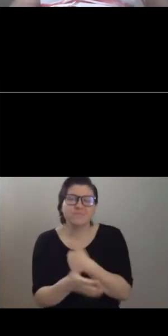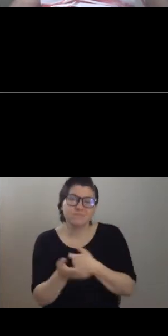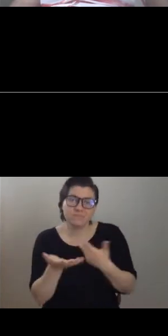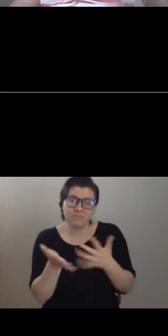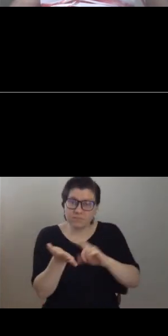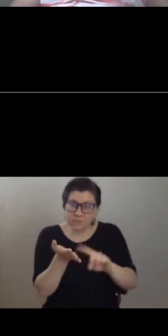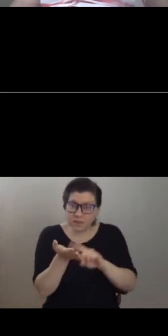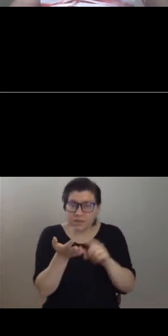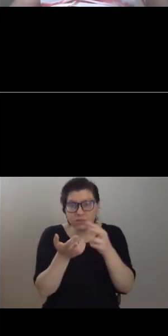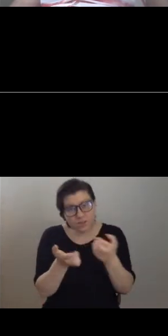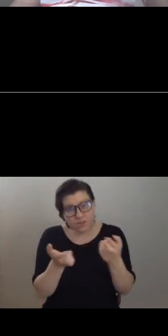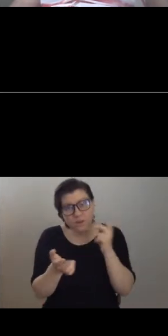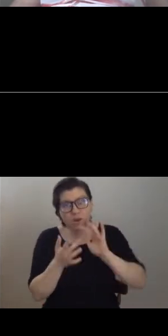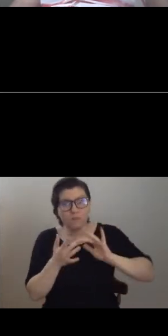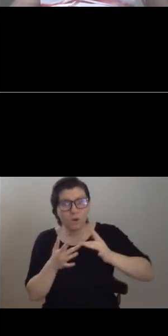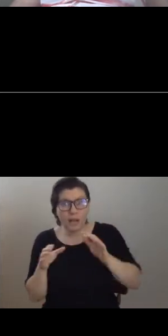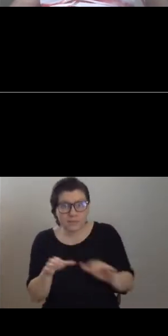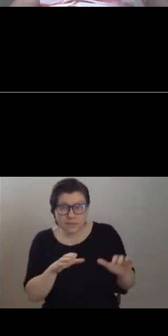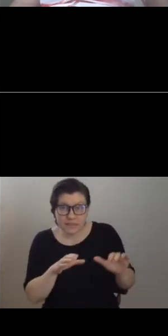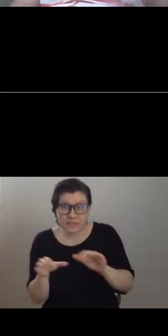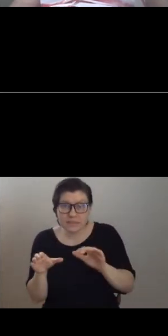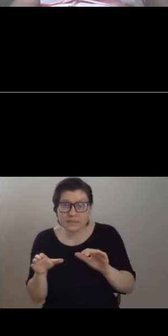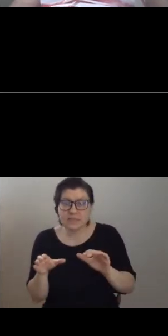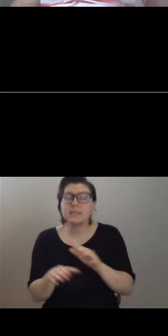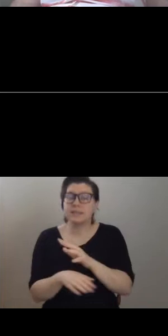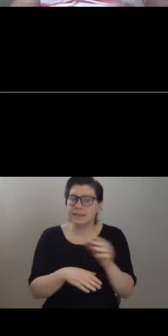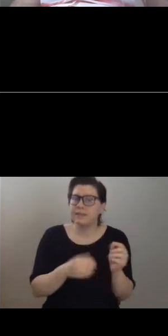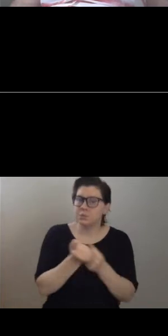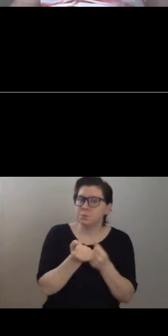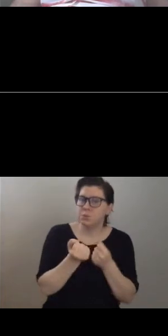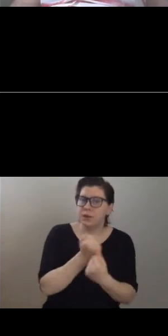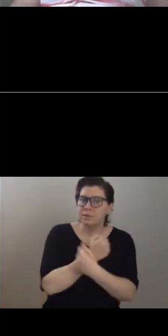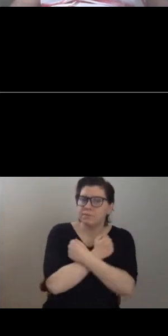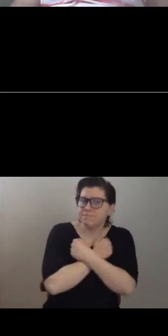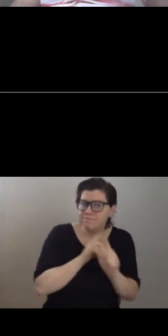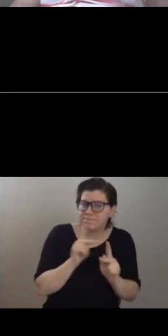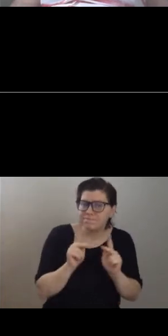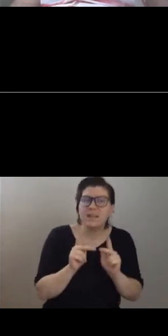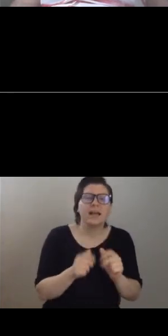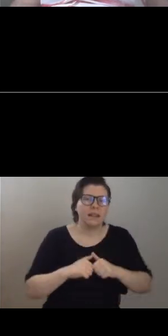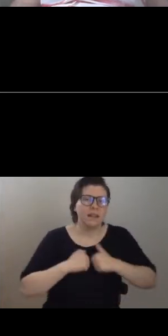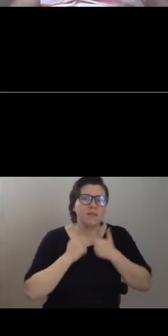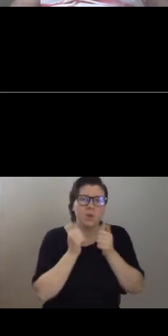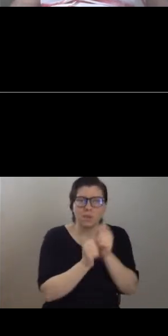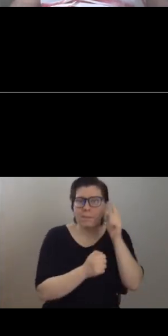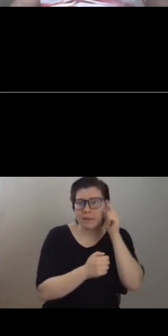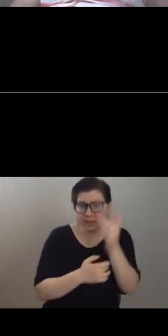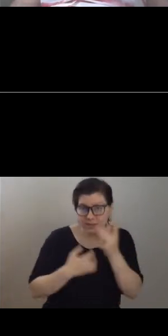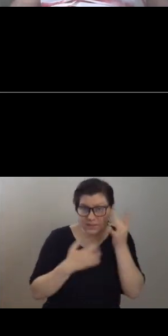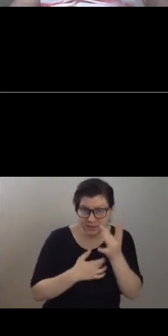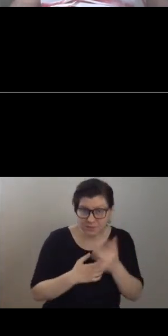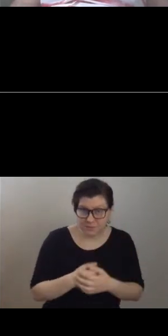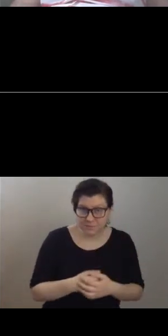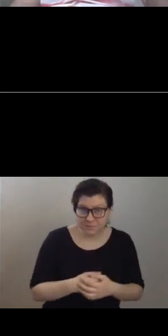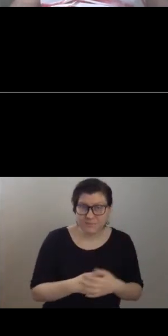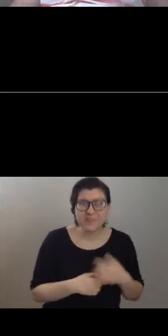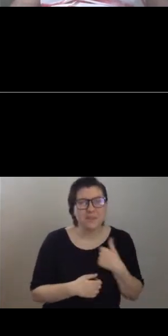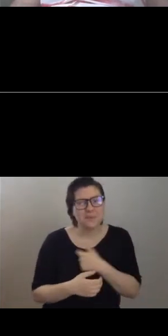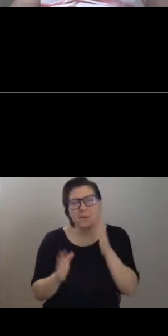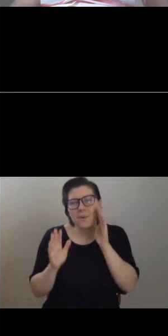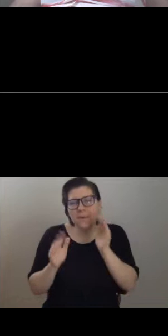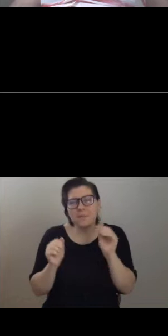activities to supporting loved ones living with mental illness. We do hope to gather again in